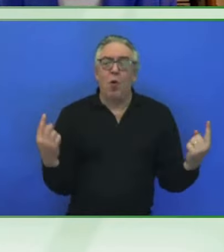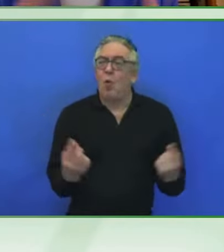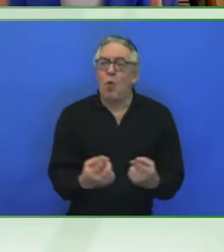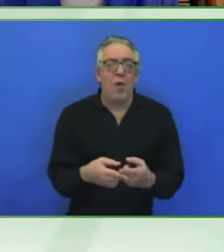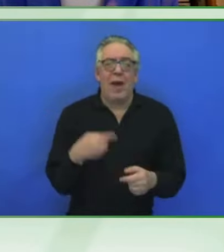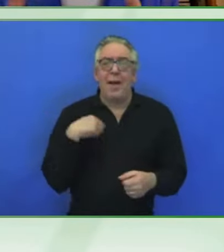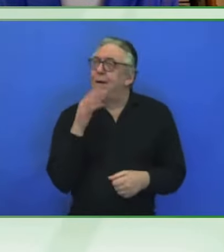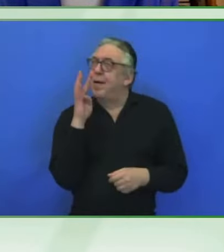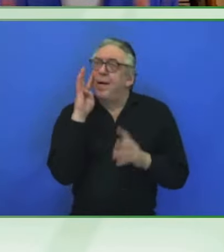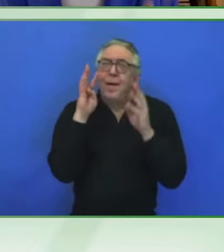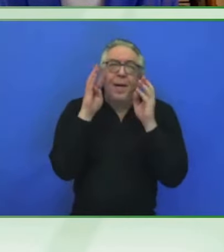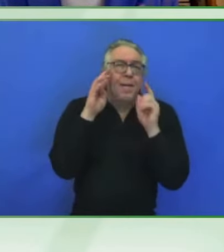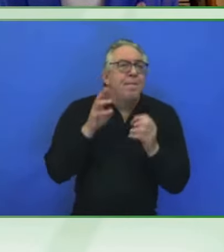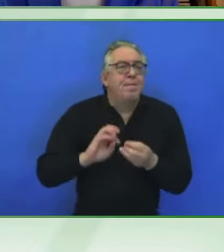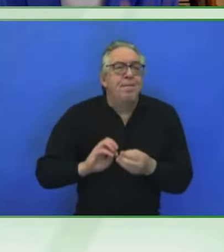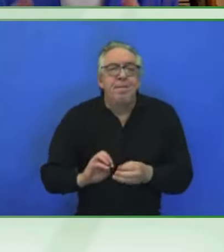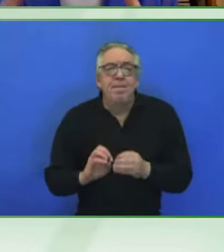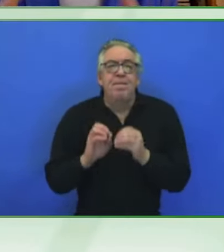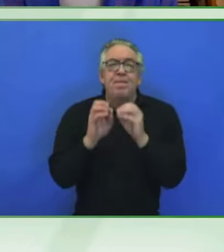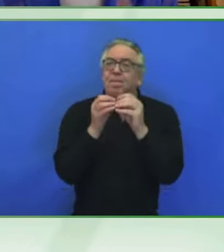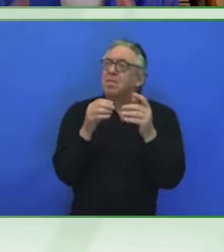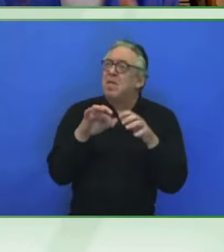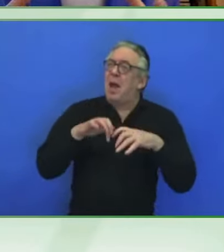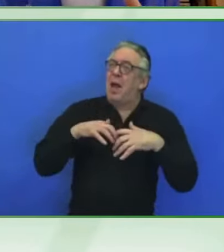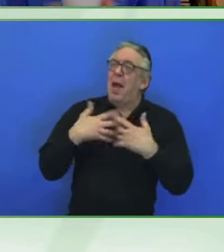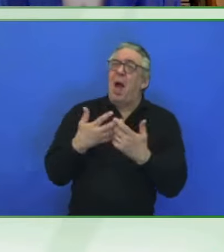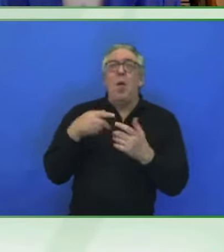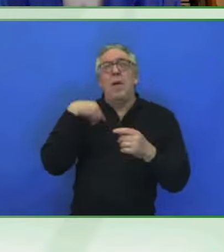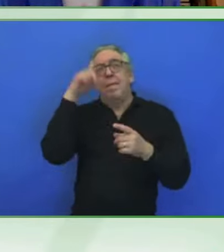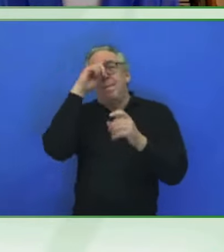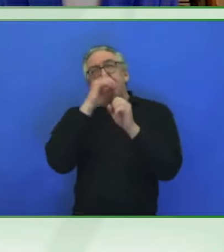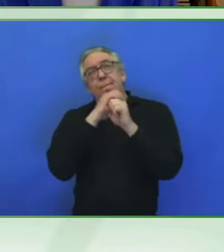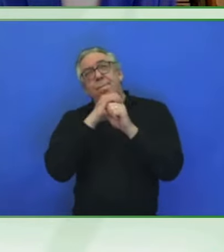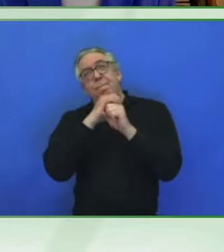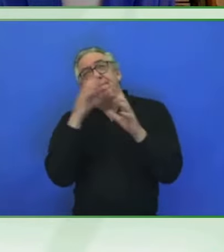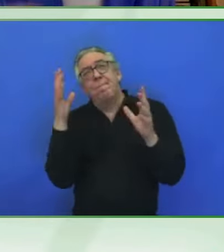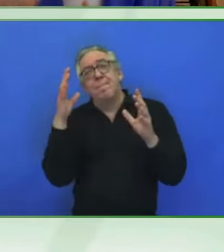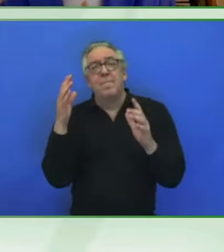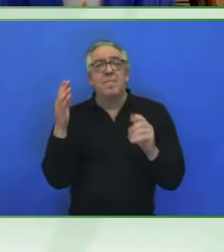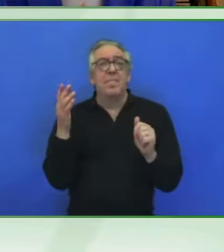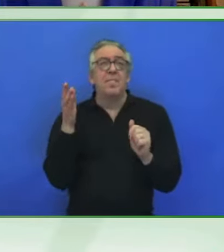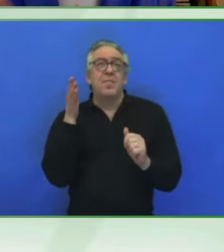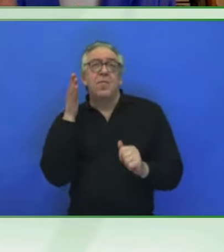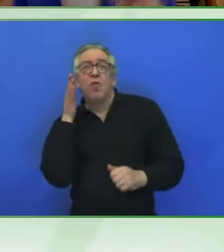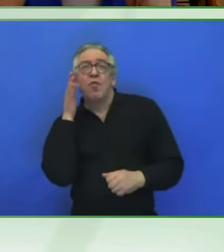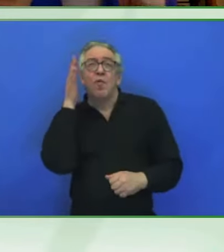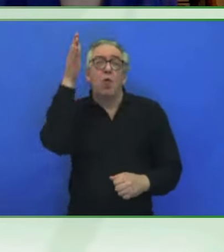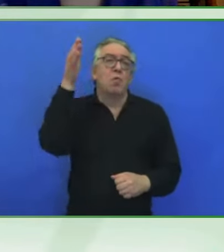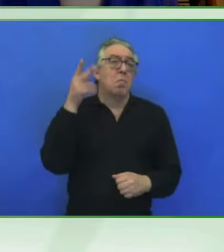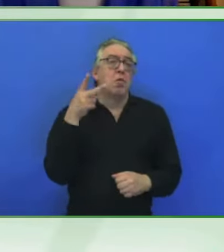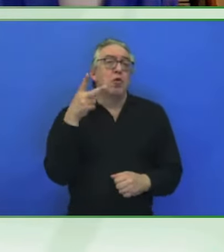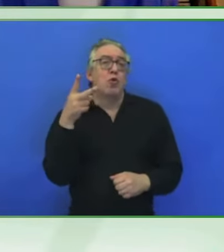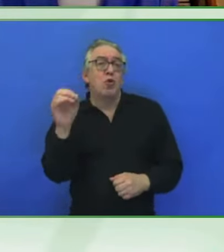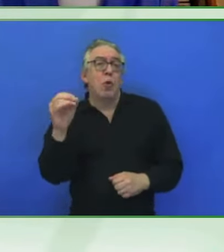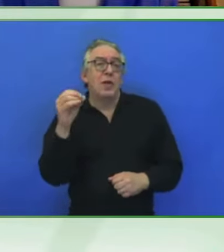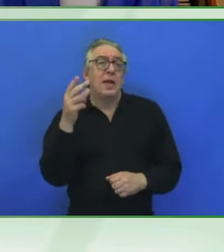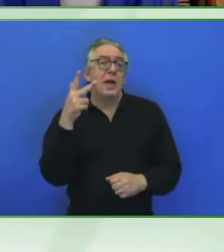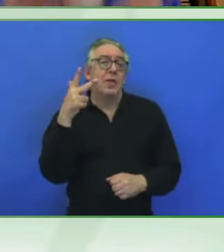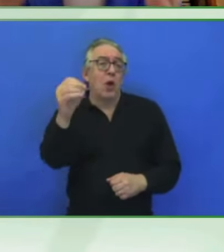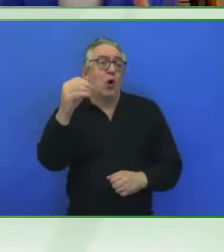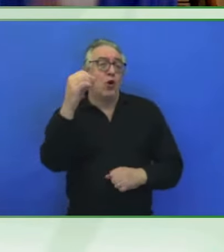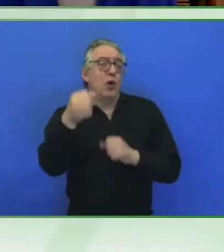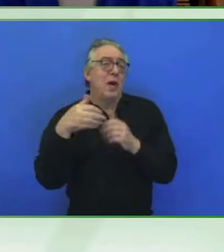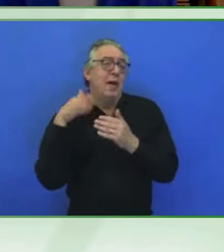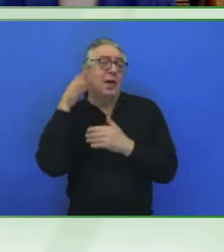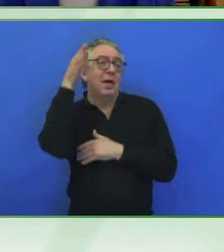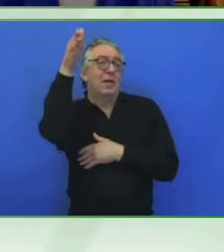that will last for 20 or 30 years. So you have to think about what people might want tomorrow, not just today.